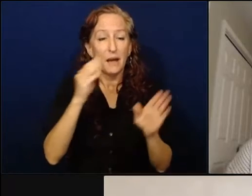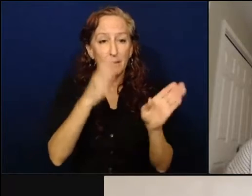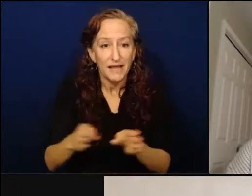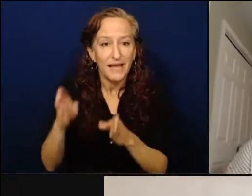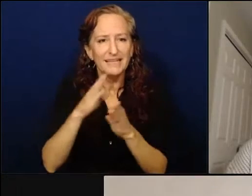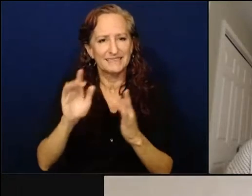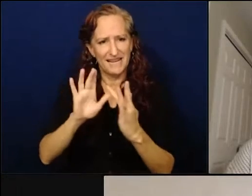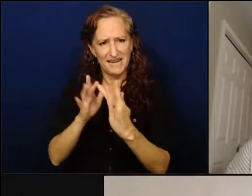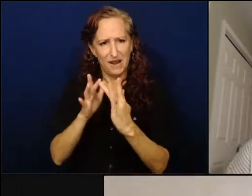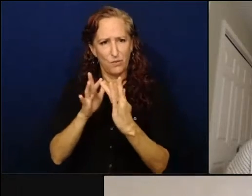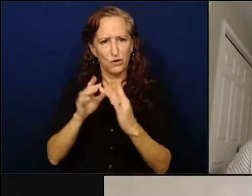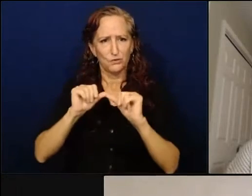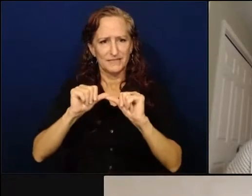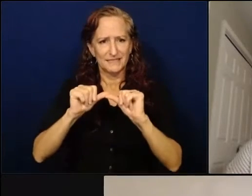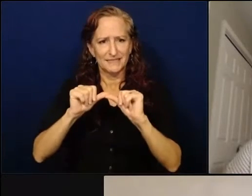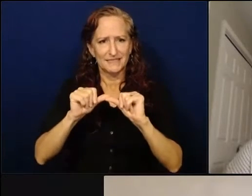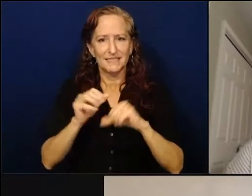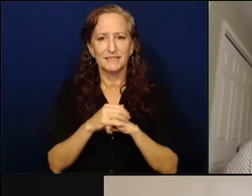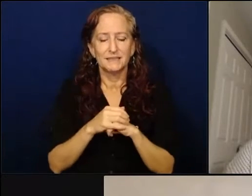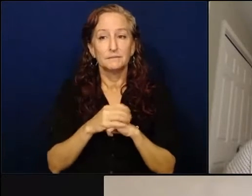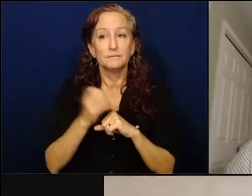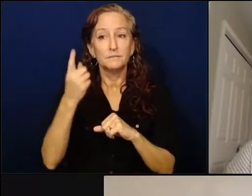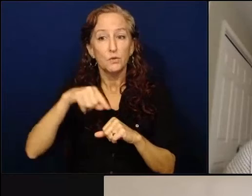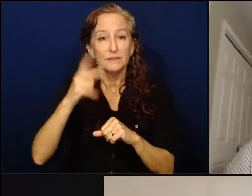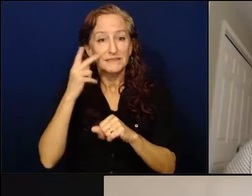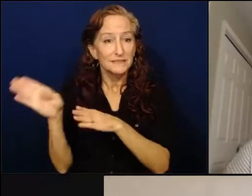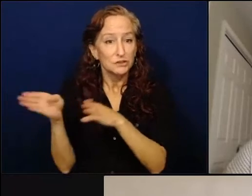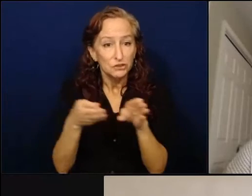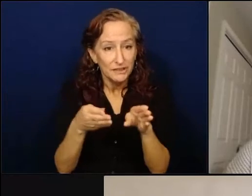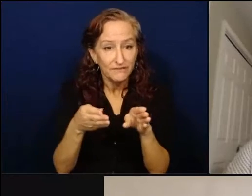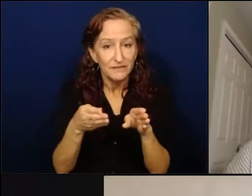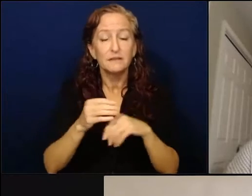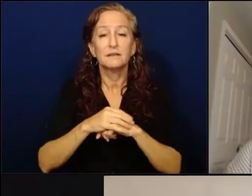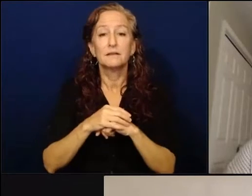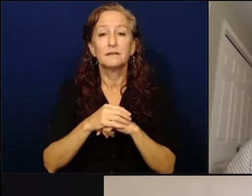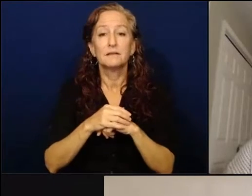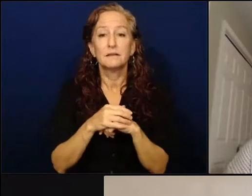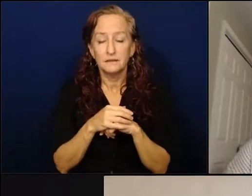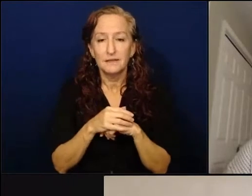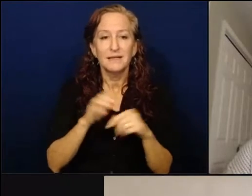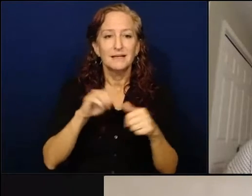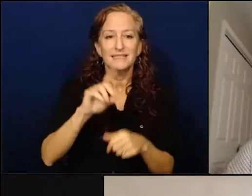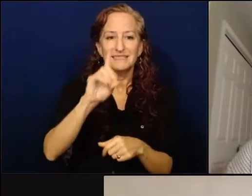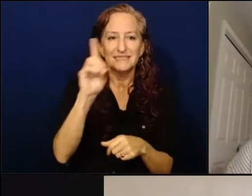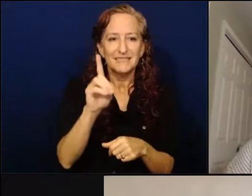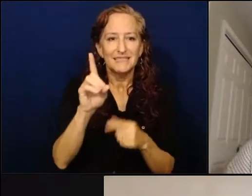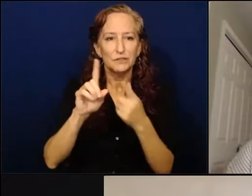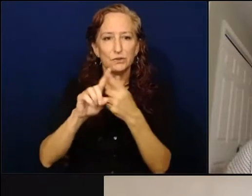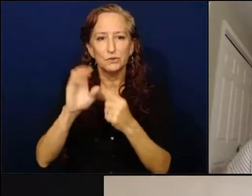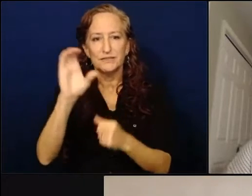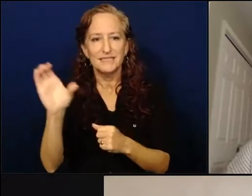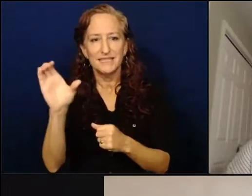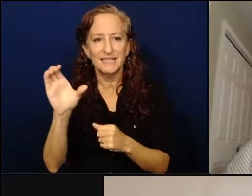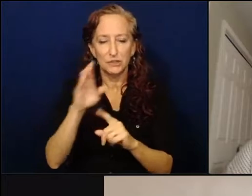The second shift that we're seeing is that there is a D2C, which is direct-to-consumer surge.